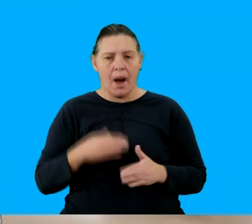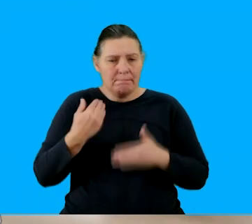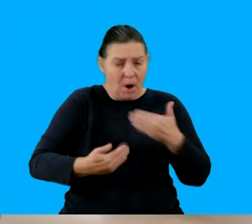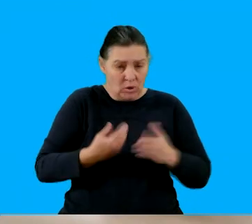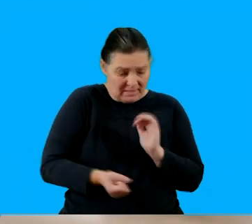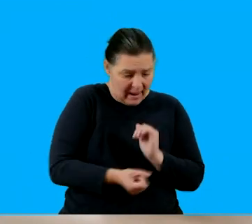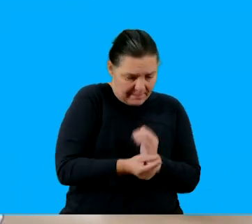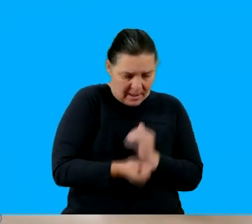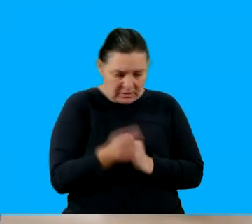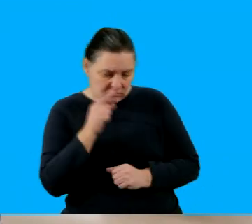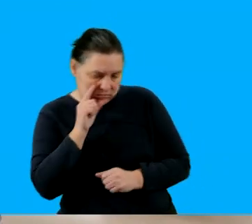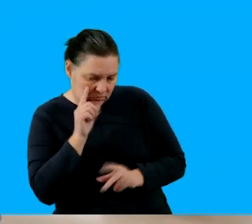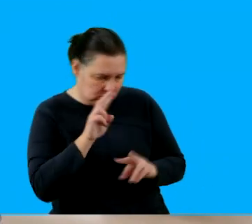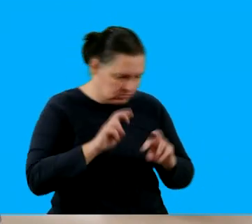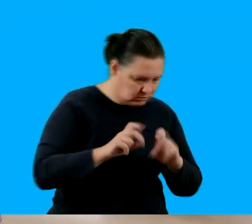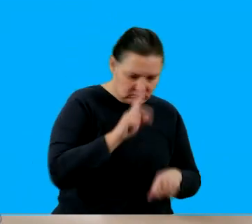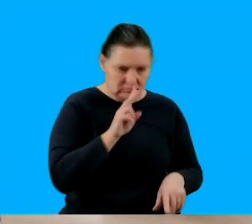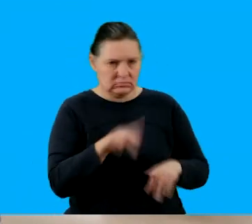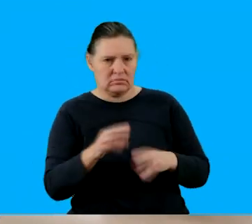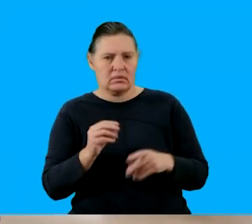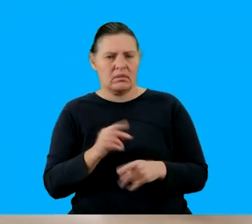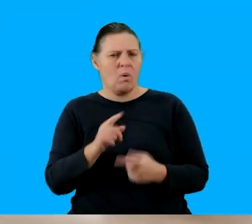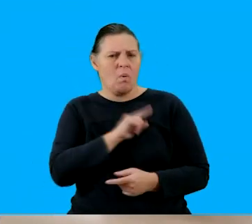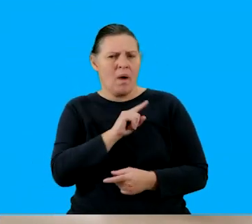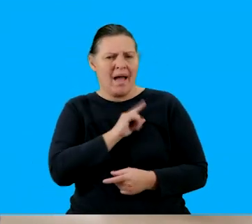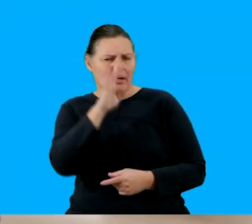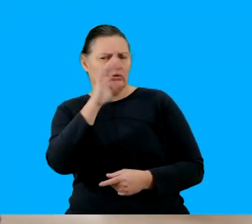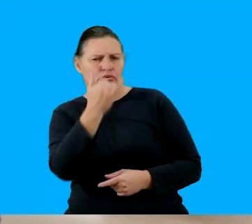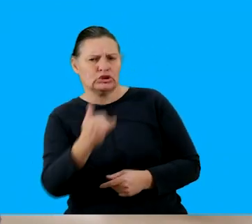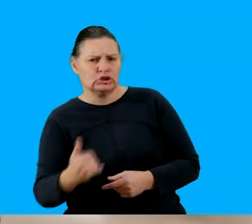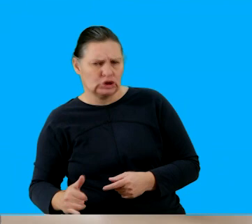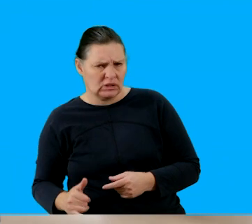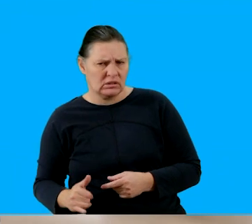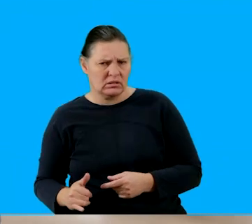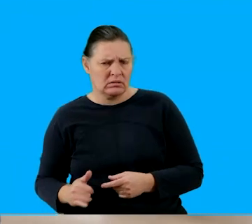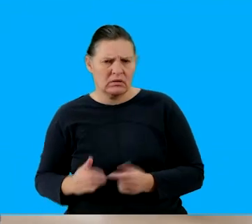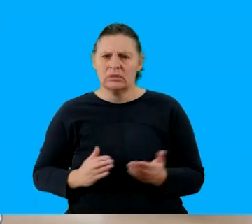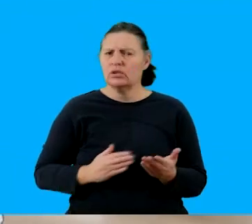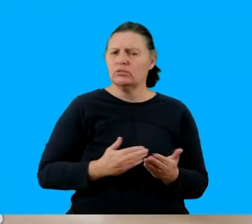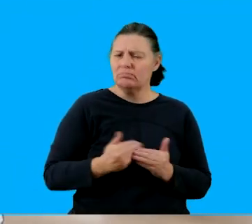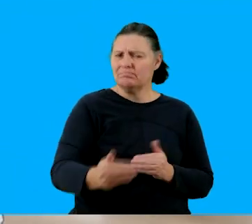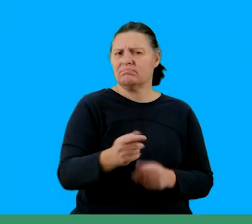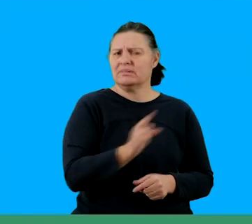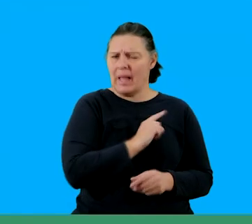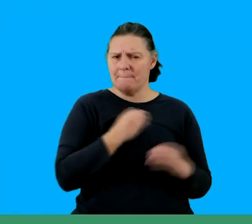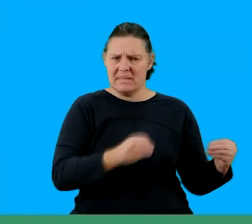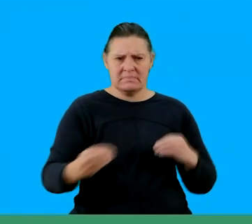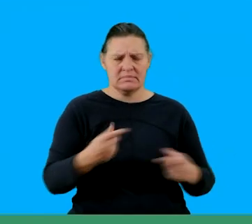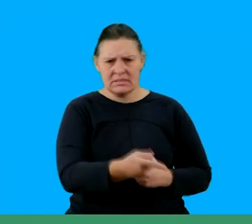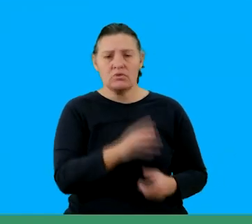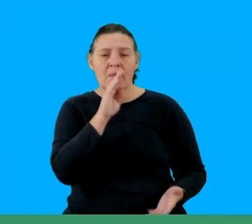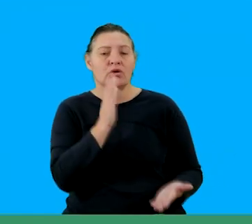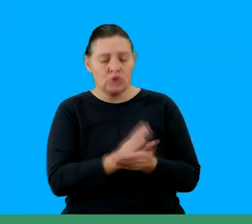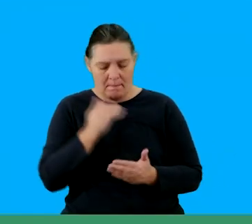the process of making the product. Why is the checks carried out during? To ensure again that